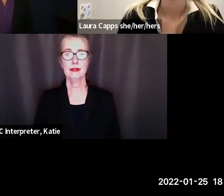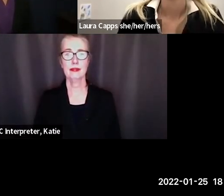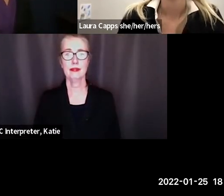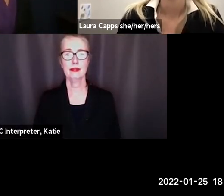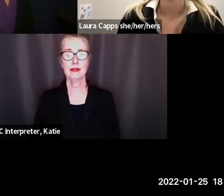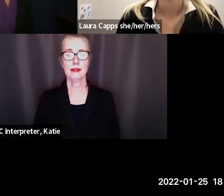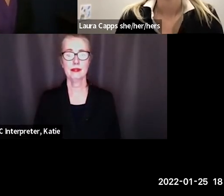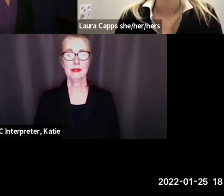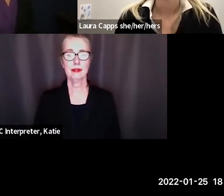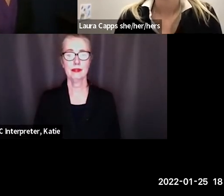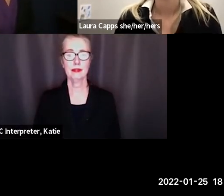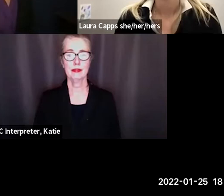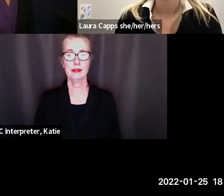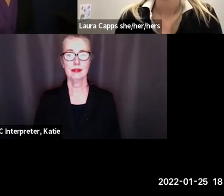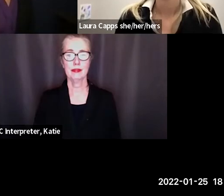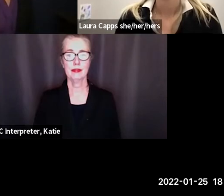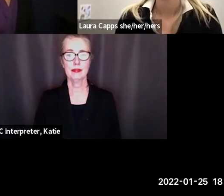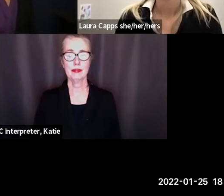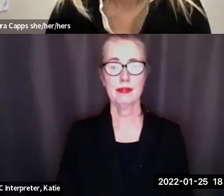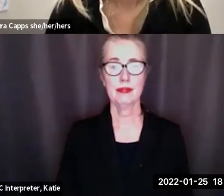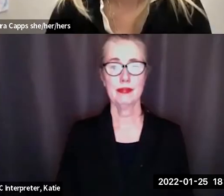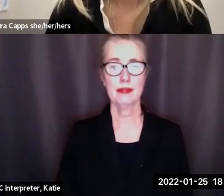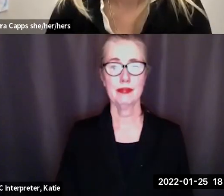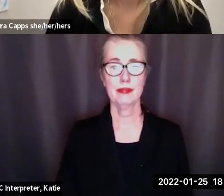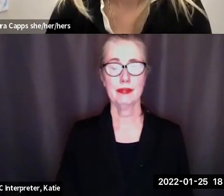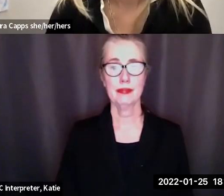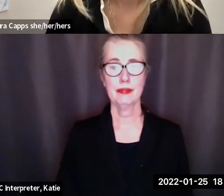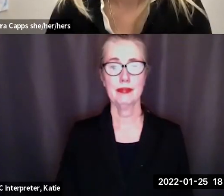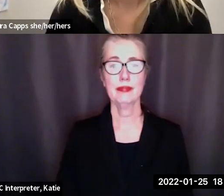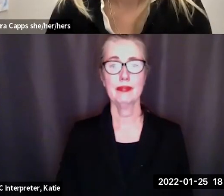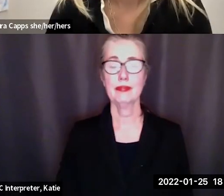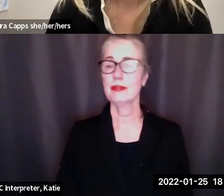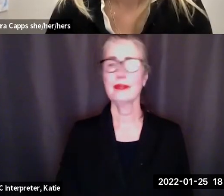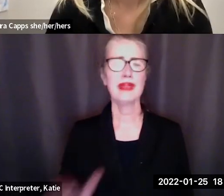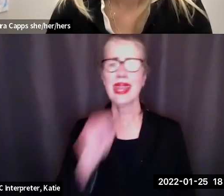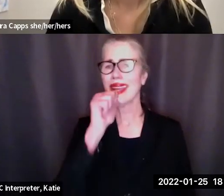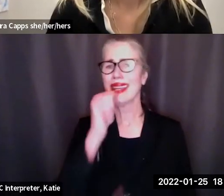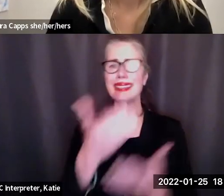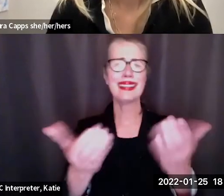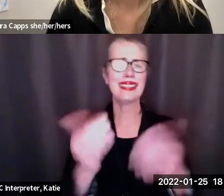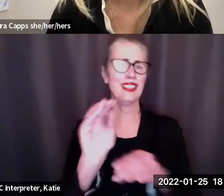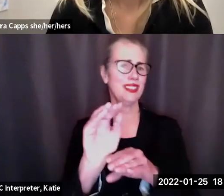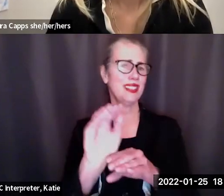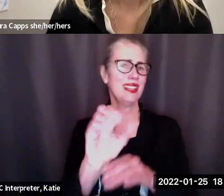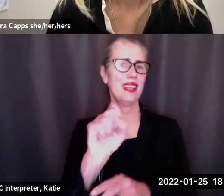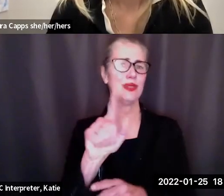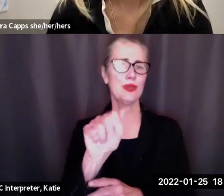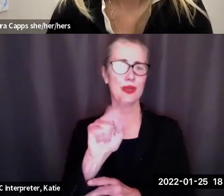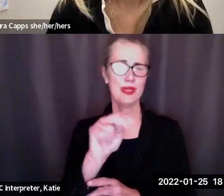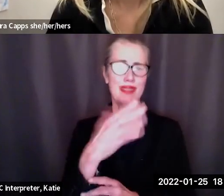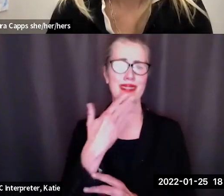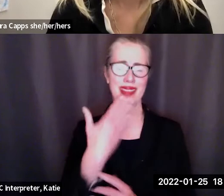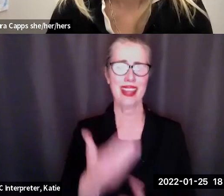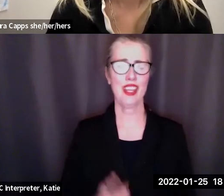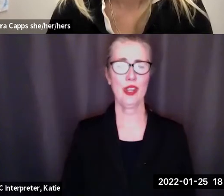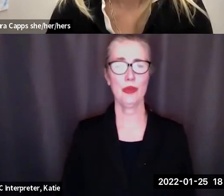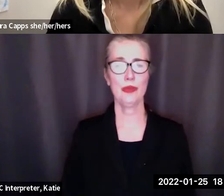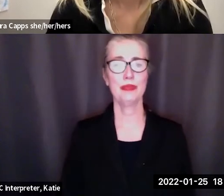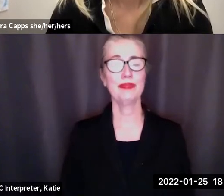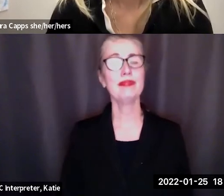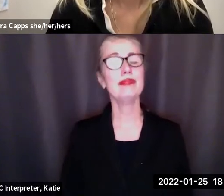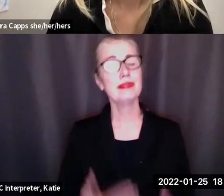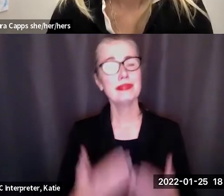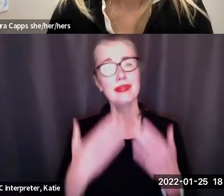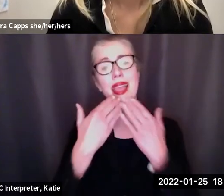i don't believe he's on like tonight susan just you thank you okay thank you all right thank